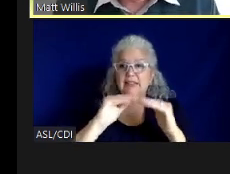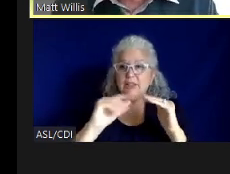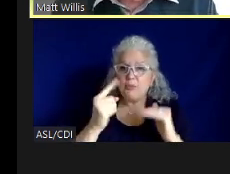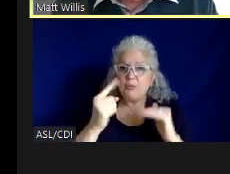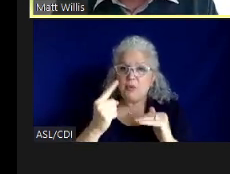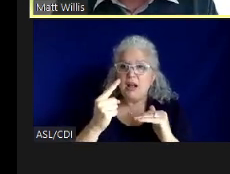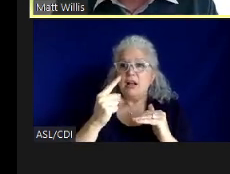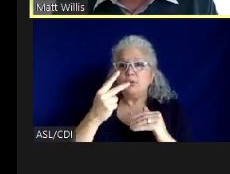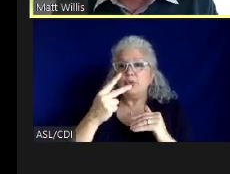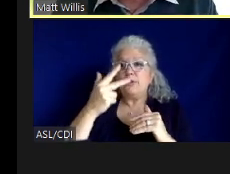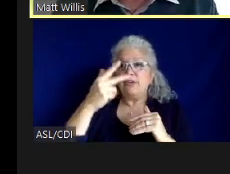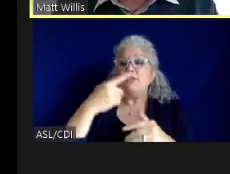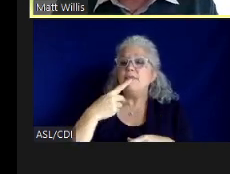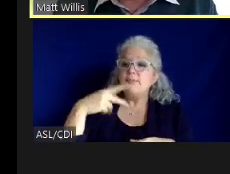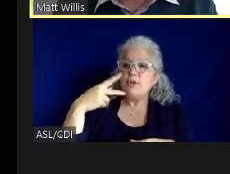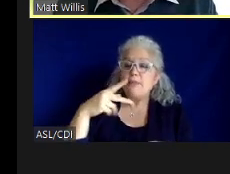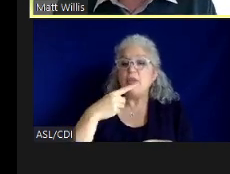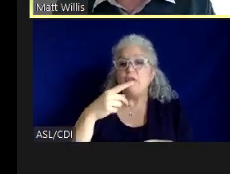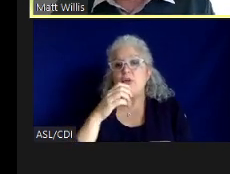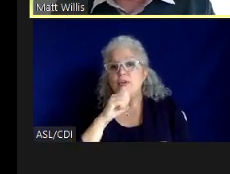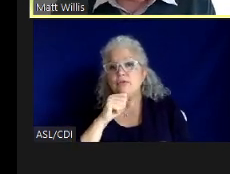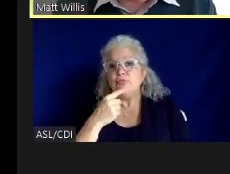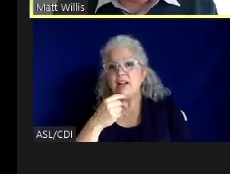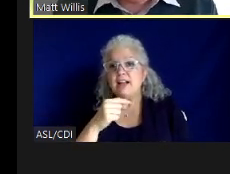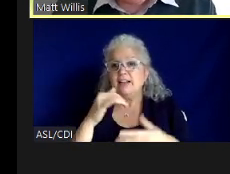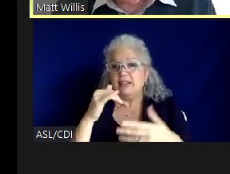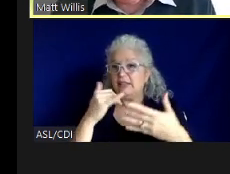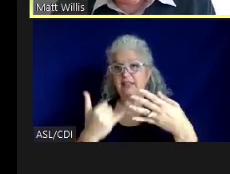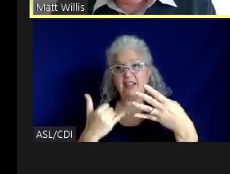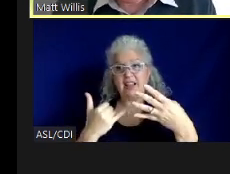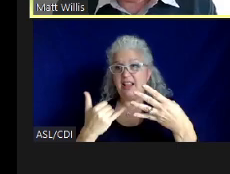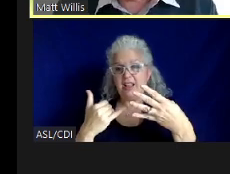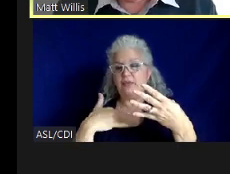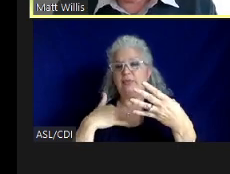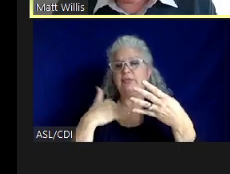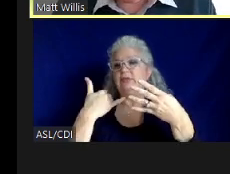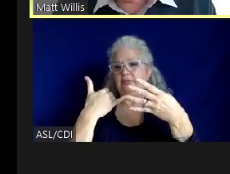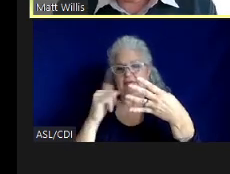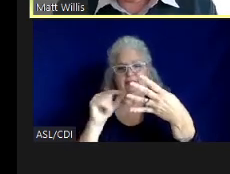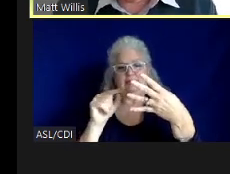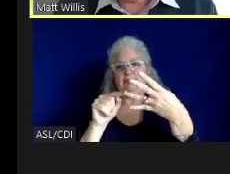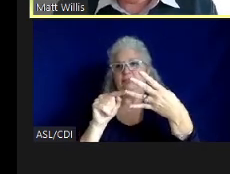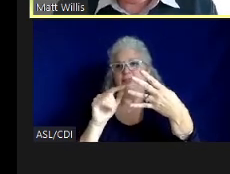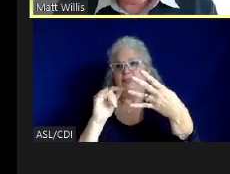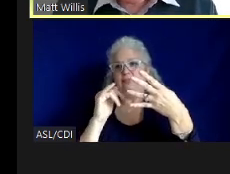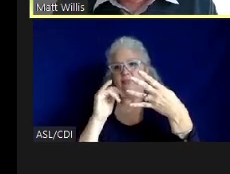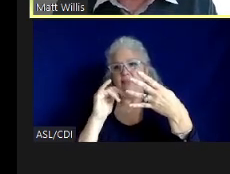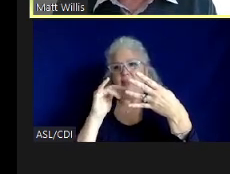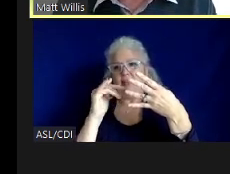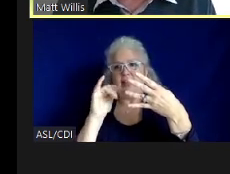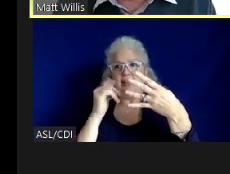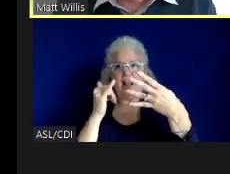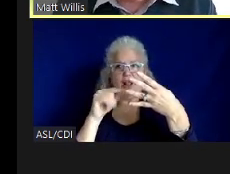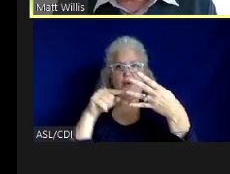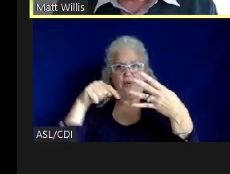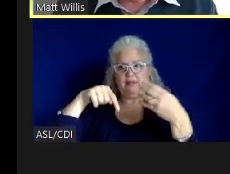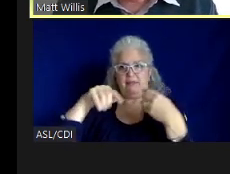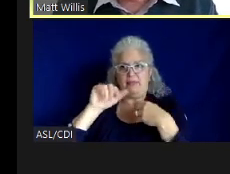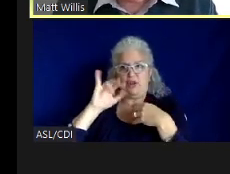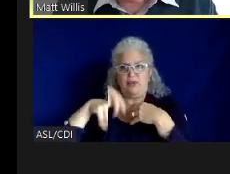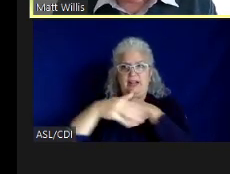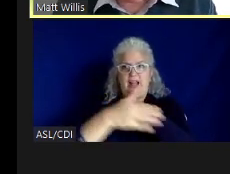yellow. We had been in the yellow tier with about 2 to 3 cases per 100,000 residents per day. We are now